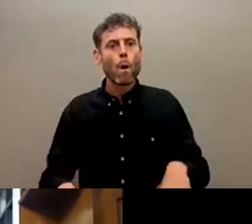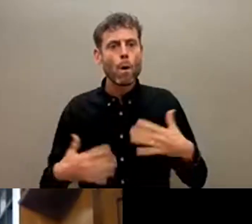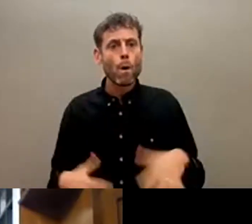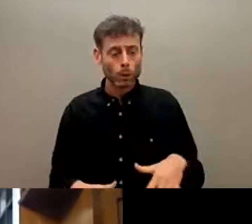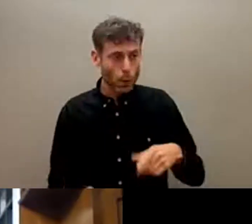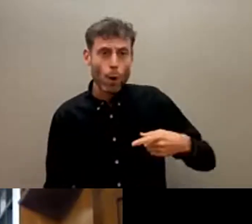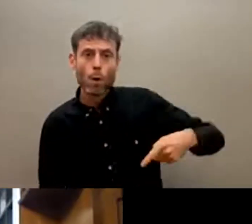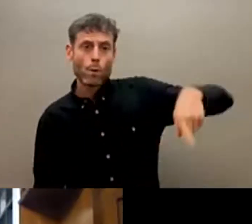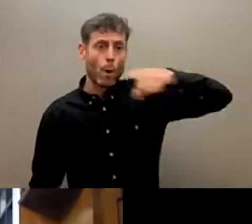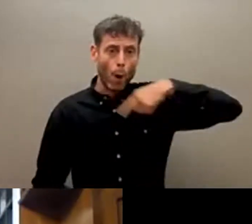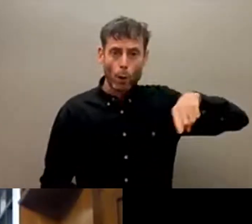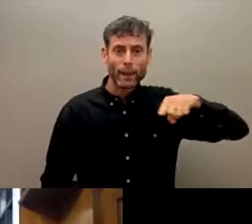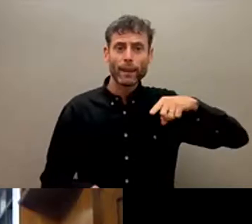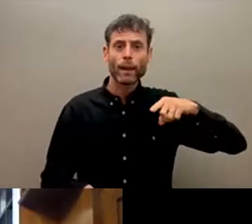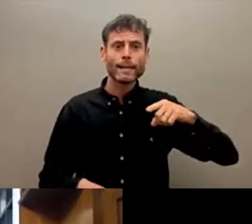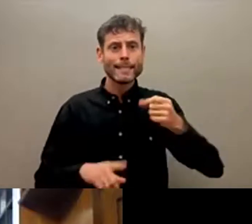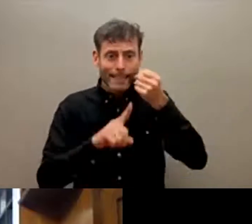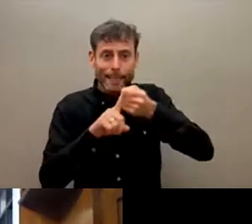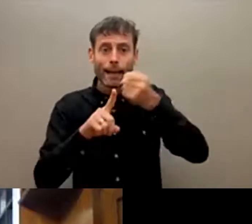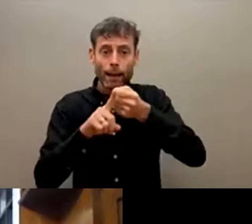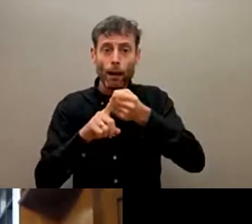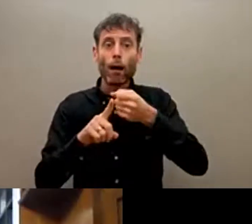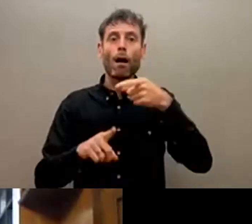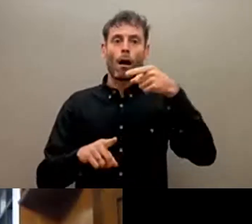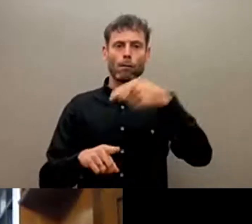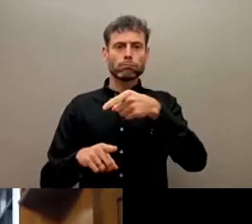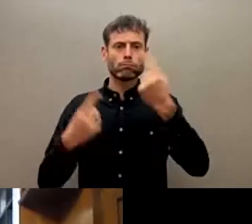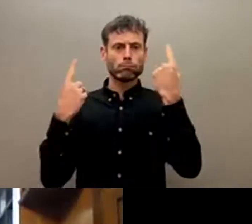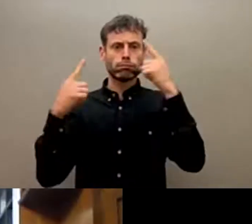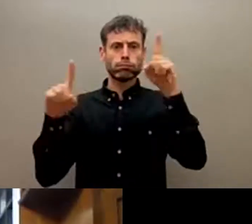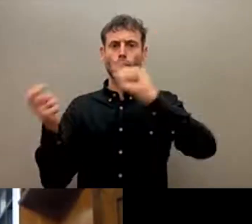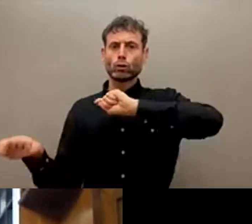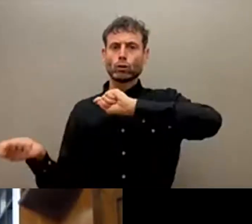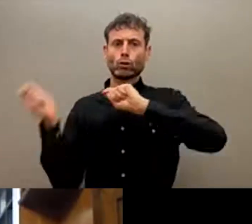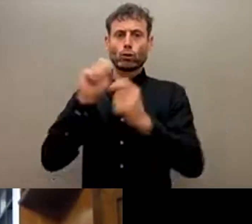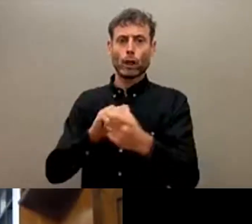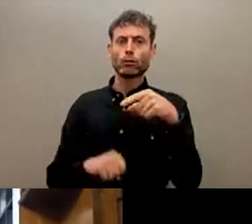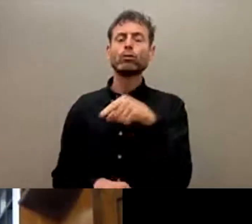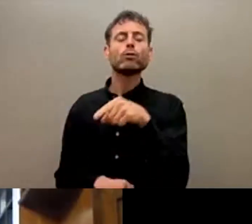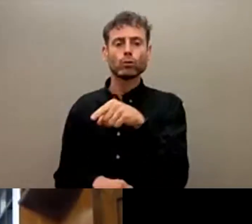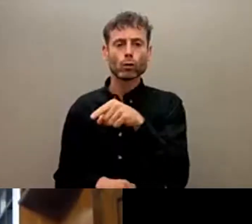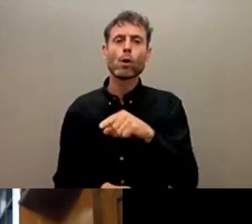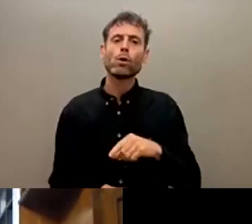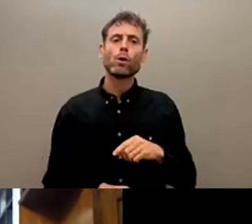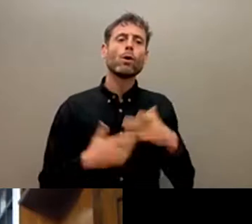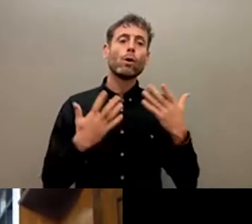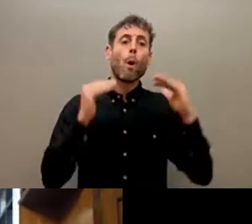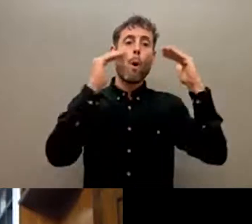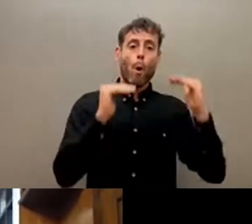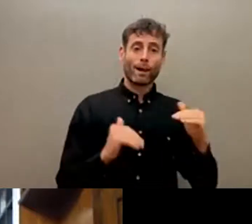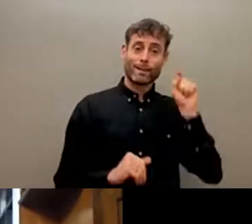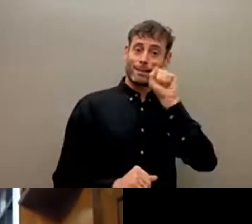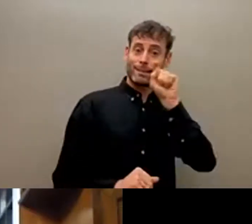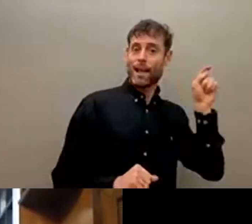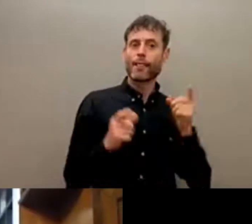And here the leaders should play a vital role if they can build